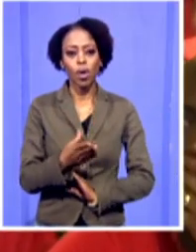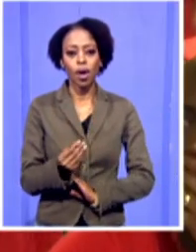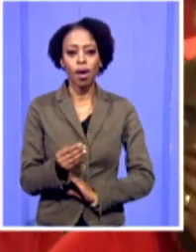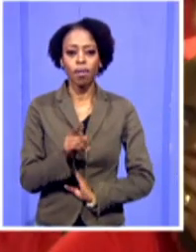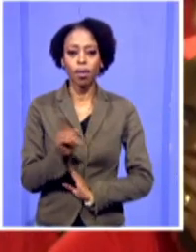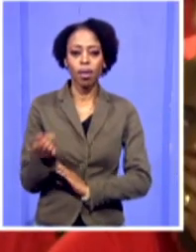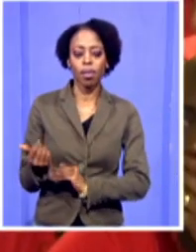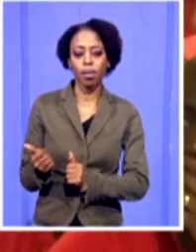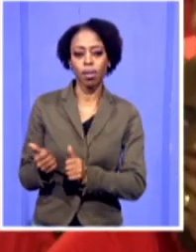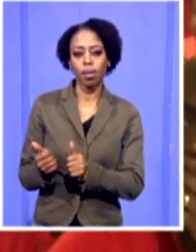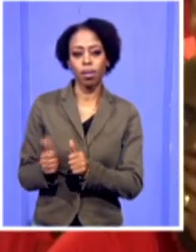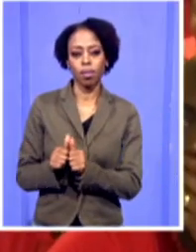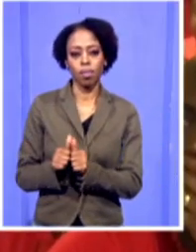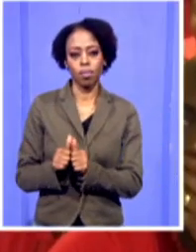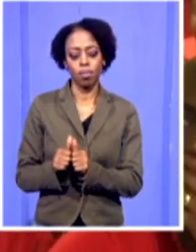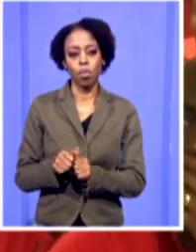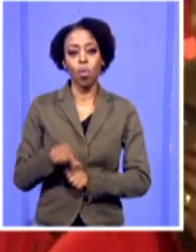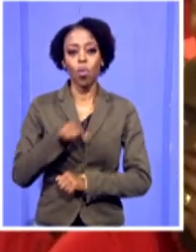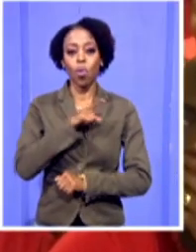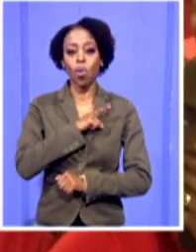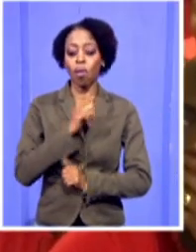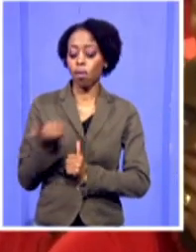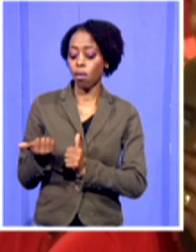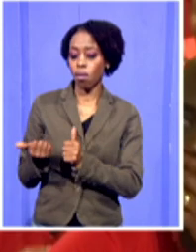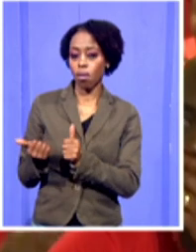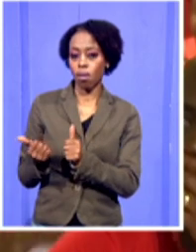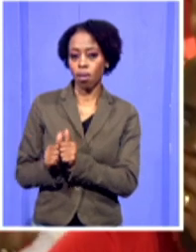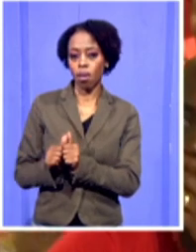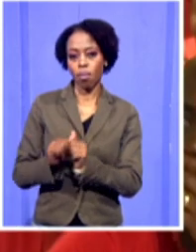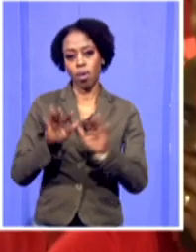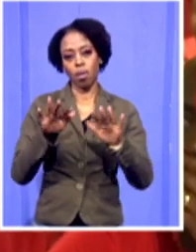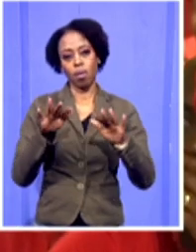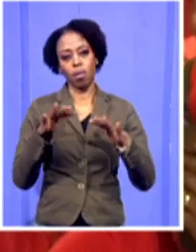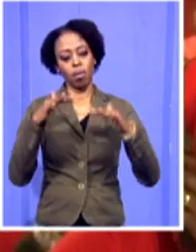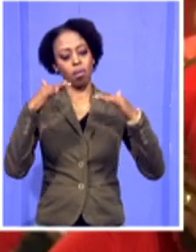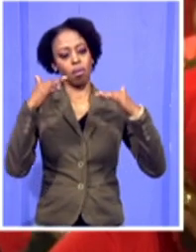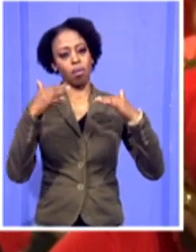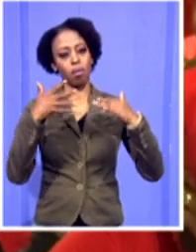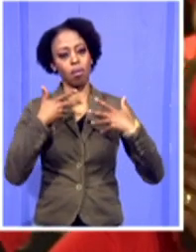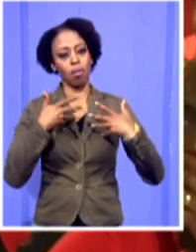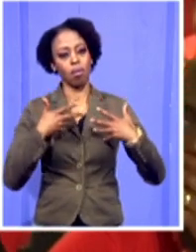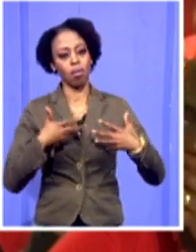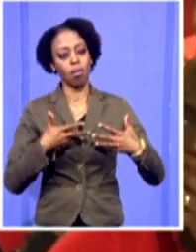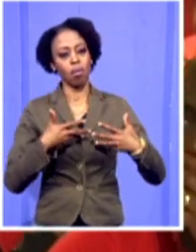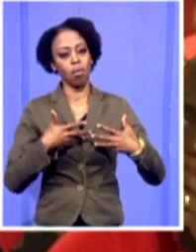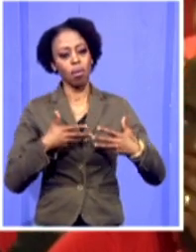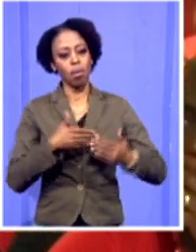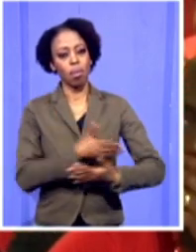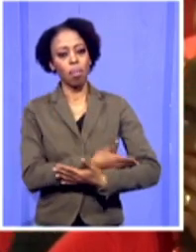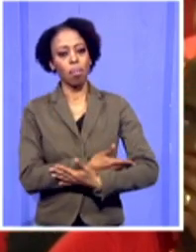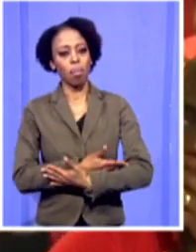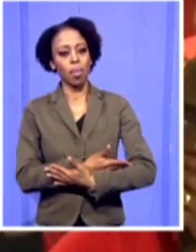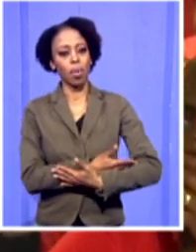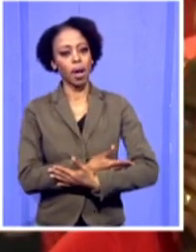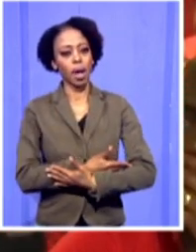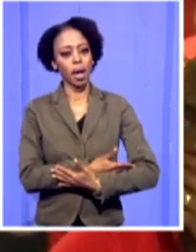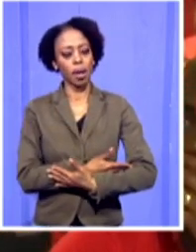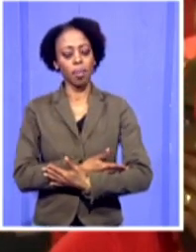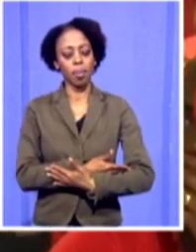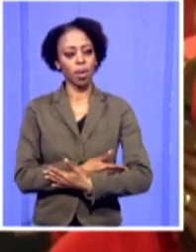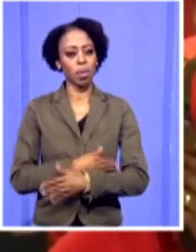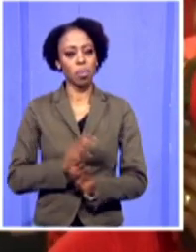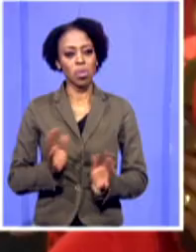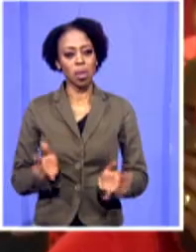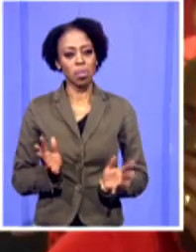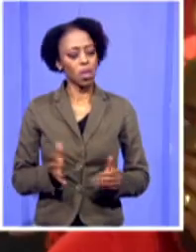alliance. That the alliance need not to see us as the party, as the baby of the alliance. We